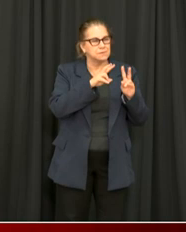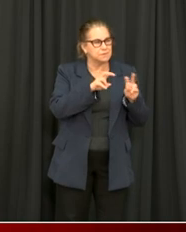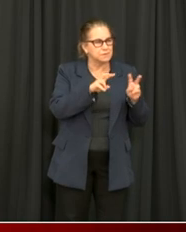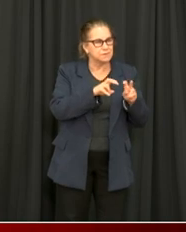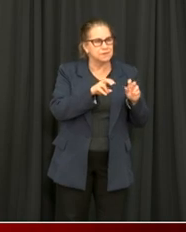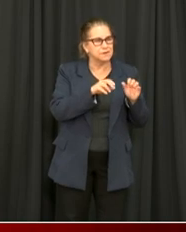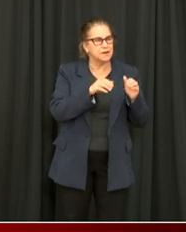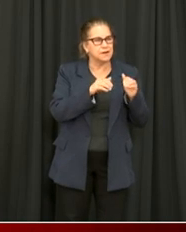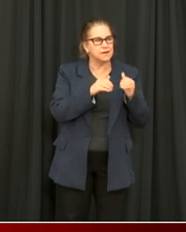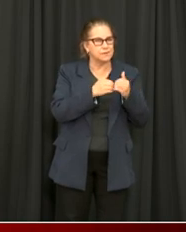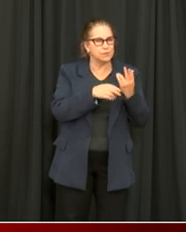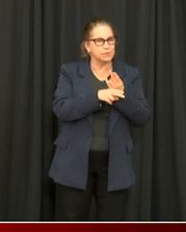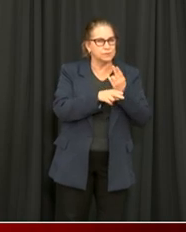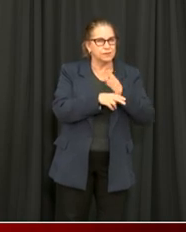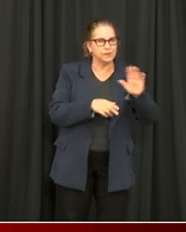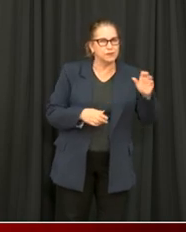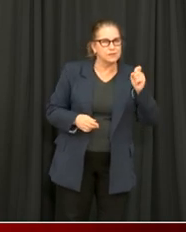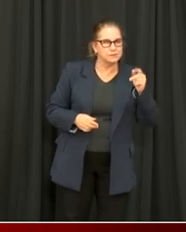request.